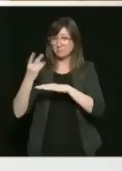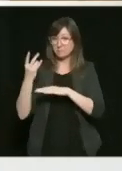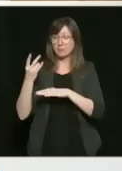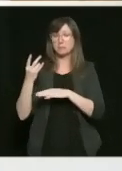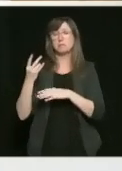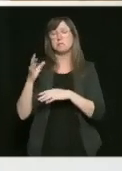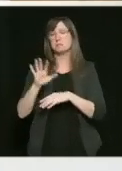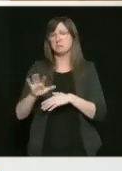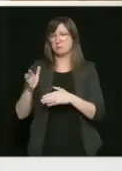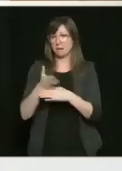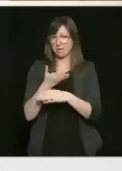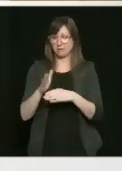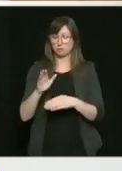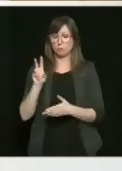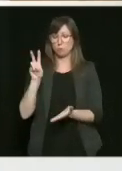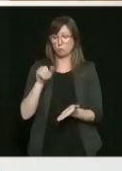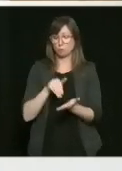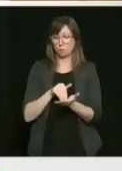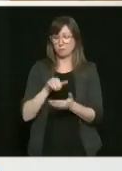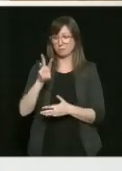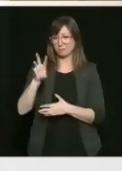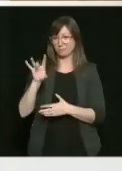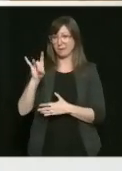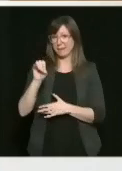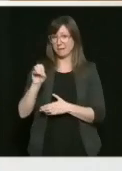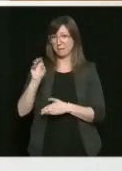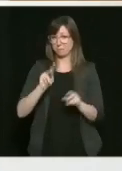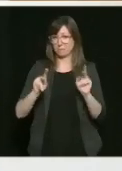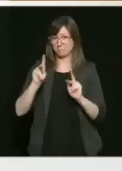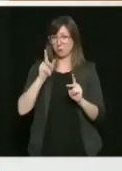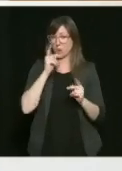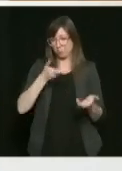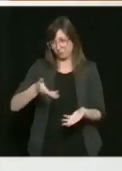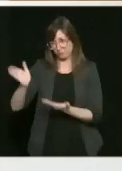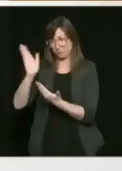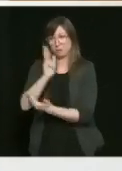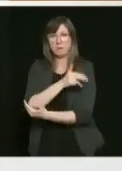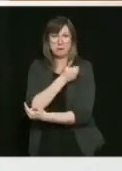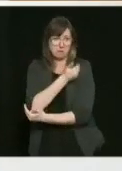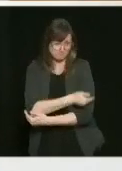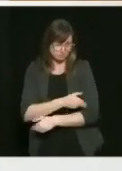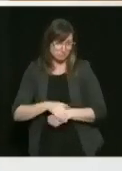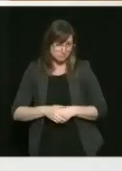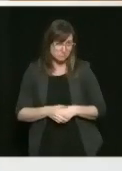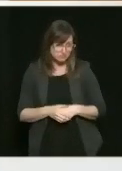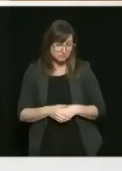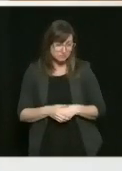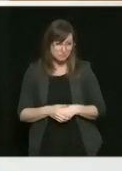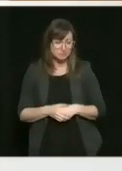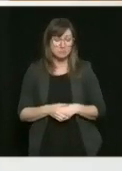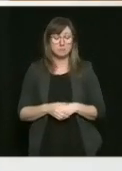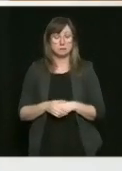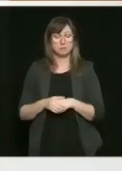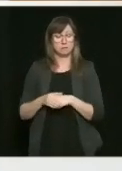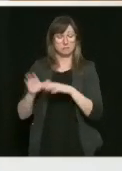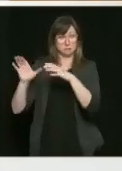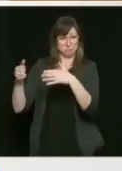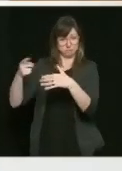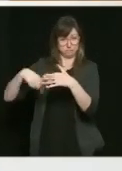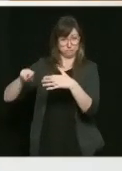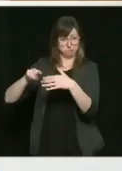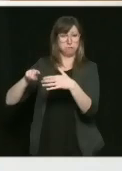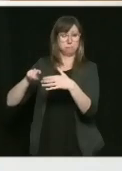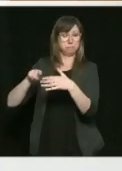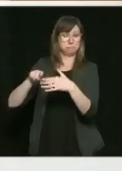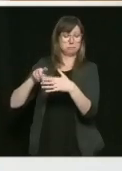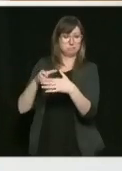on average, over 2,680 individuals with COVID-19 being treated in Canadian hospitals,